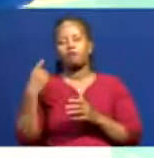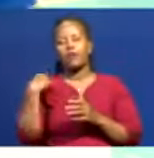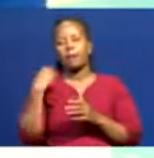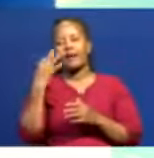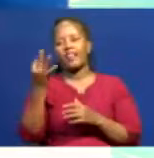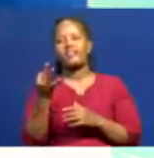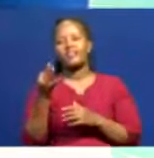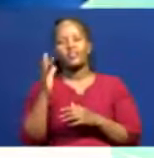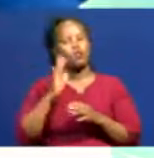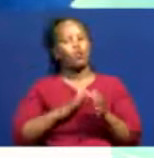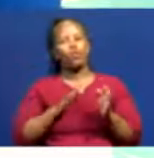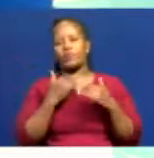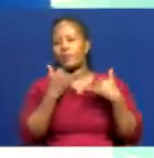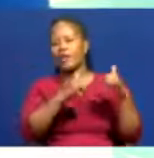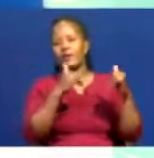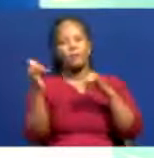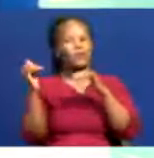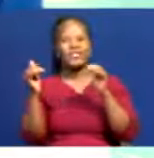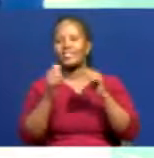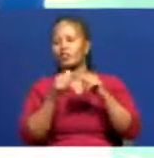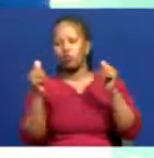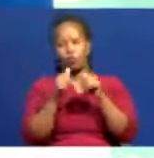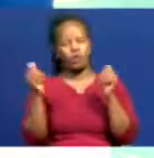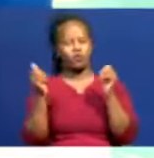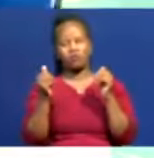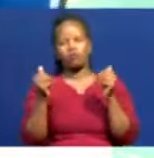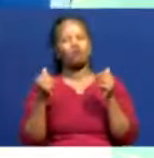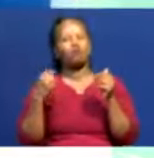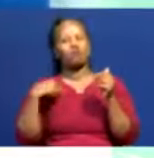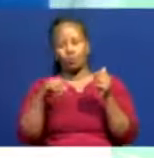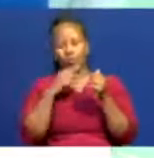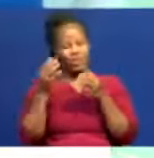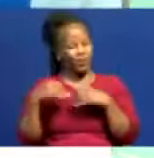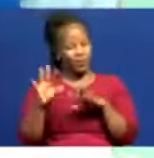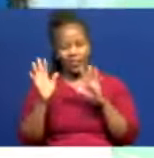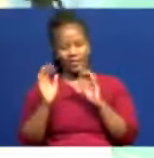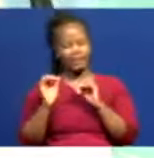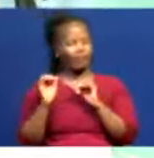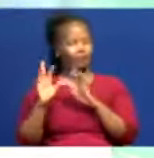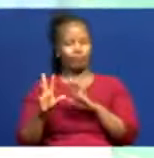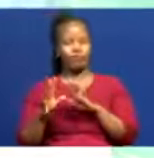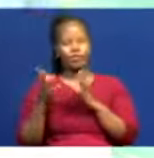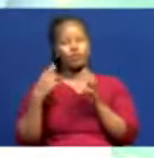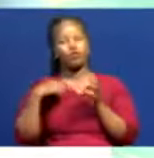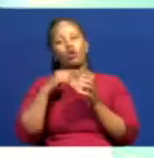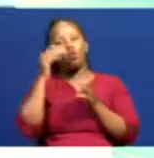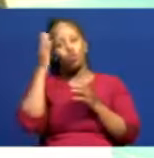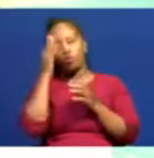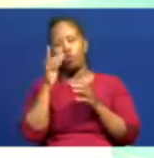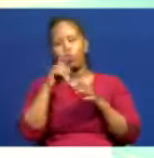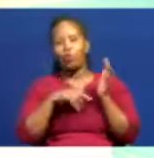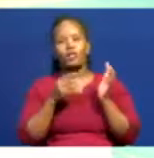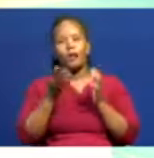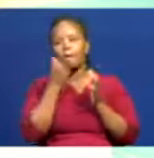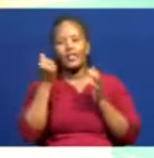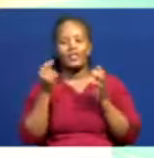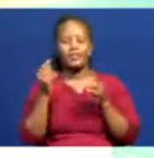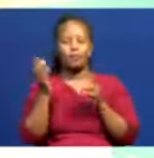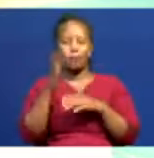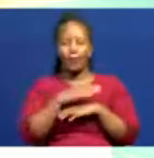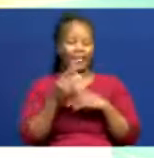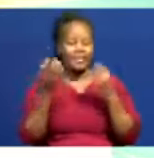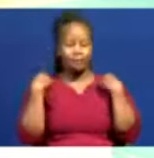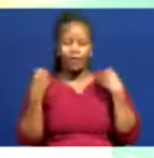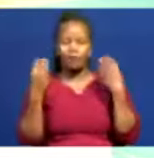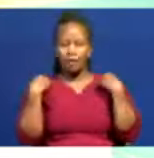played well so far. Okay, we lost two matches, but it's okay. We know what to do. We are going back to train and work